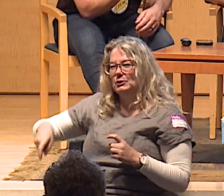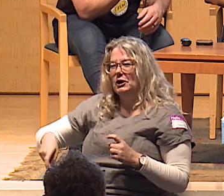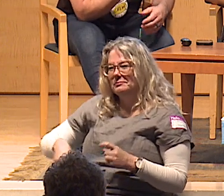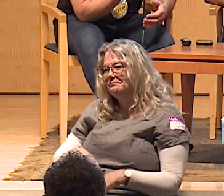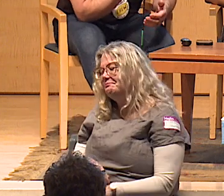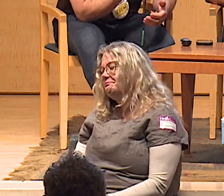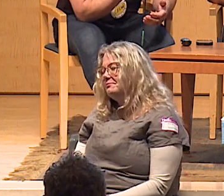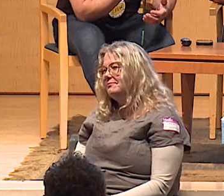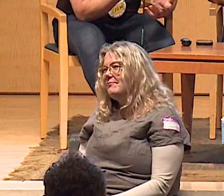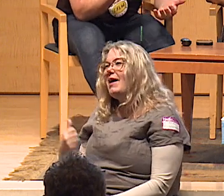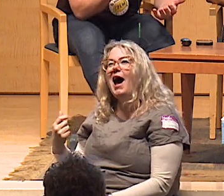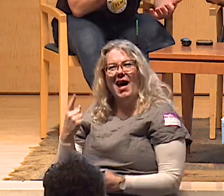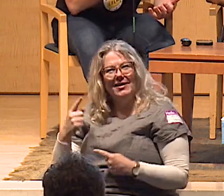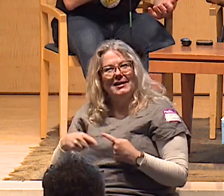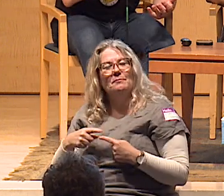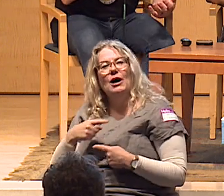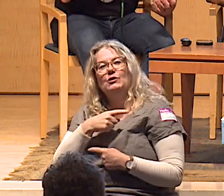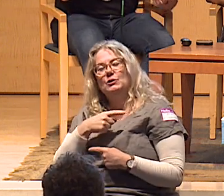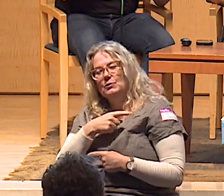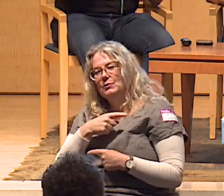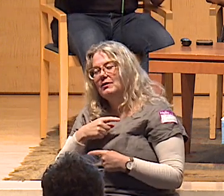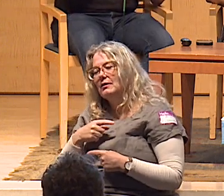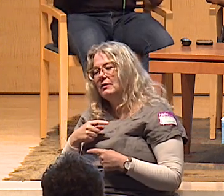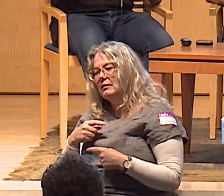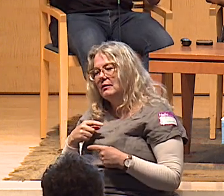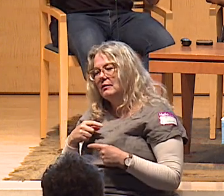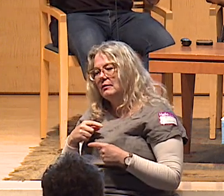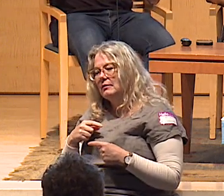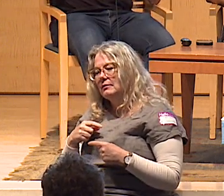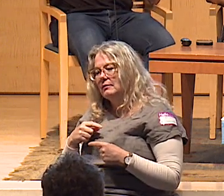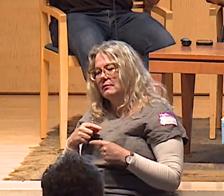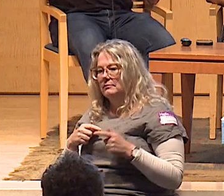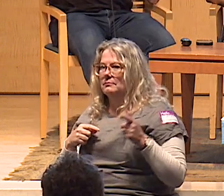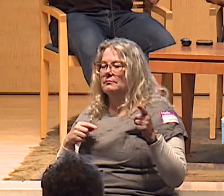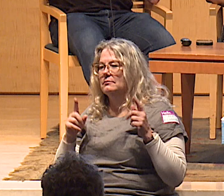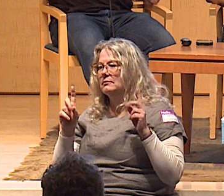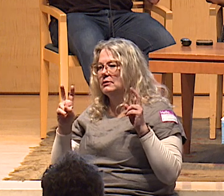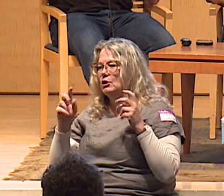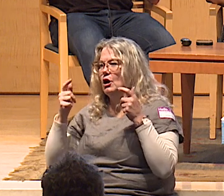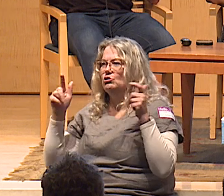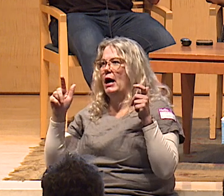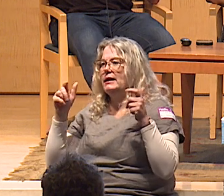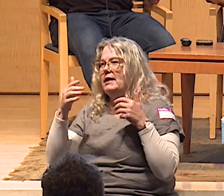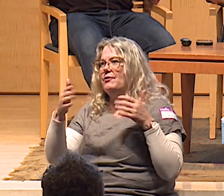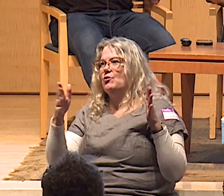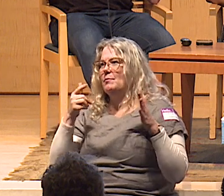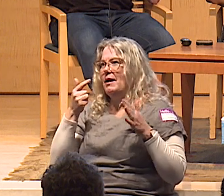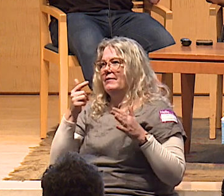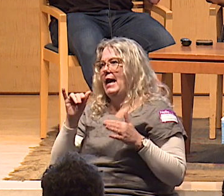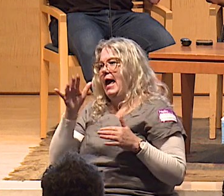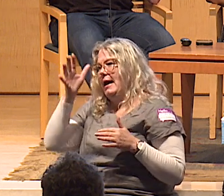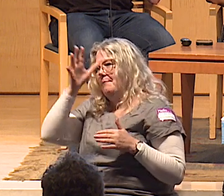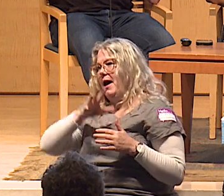you know, Tom of Finland is sort of a giant in the room in terms of gay male comics.